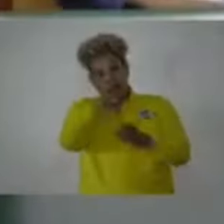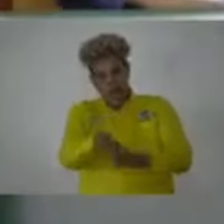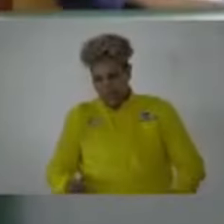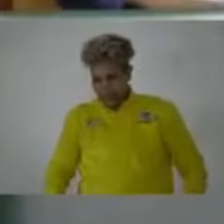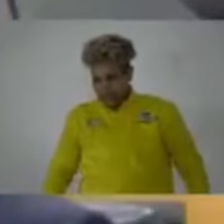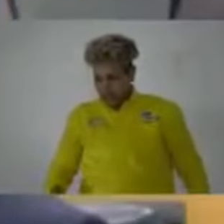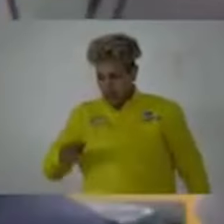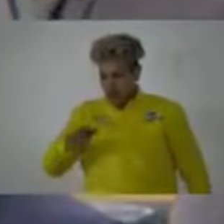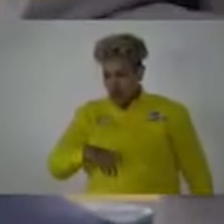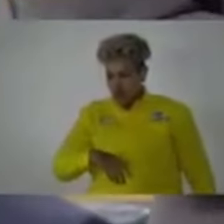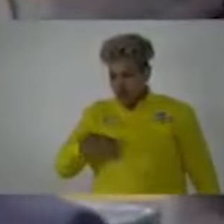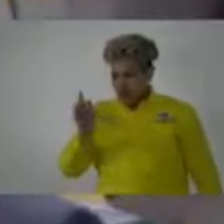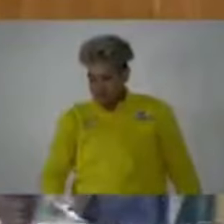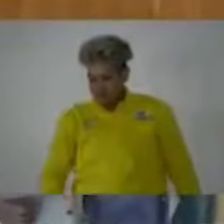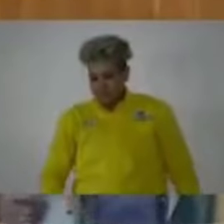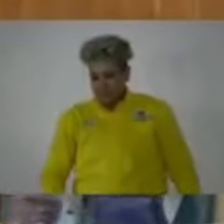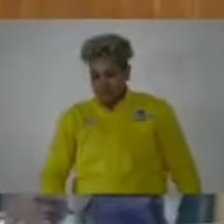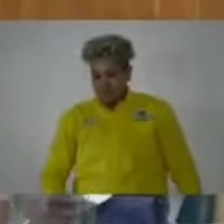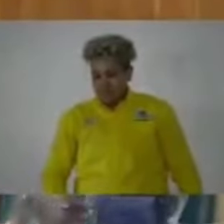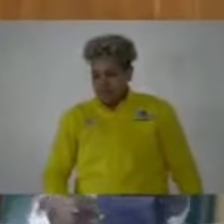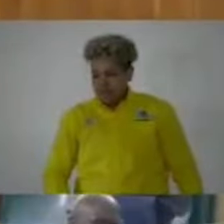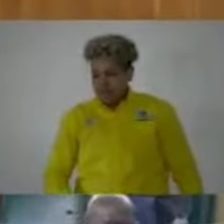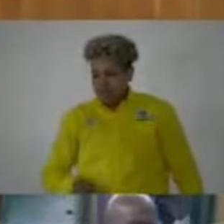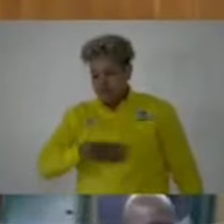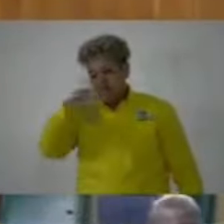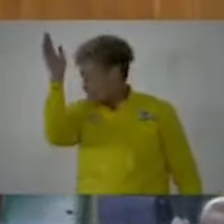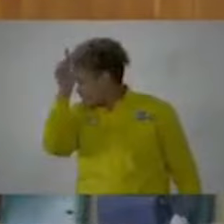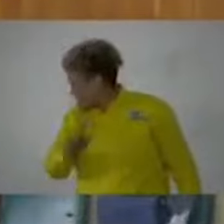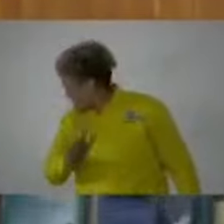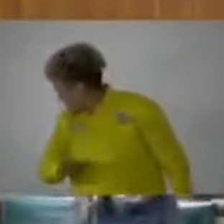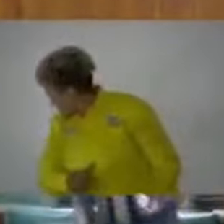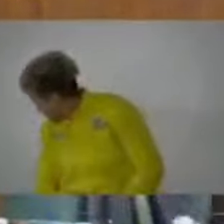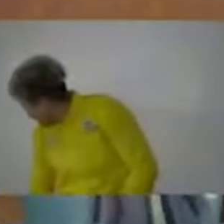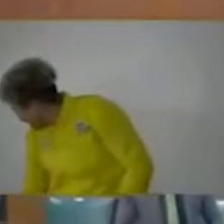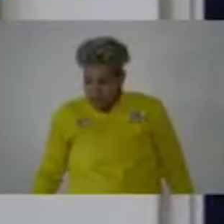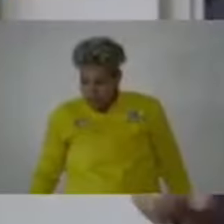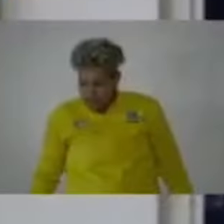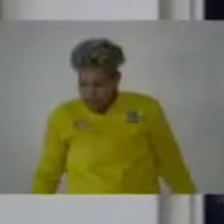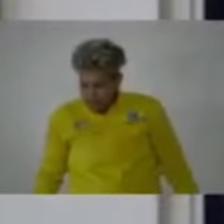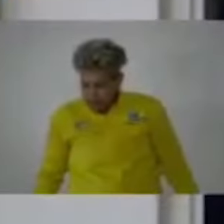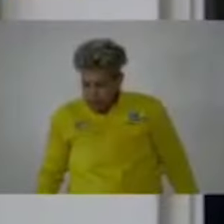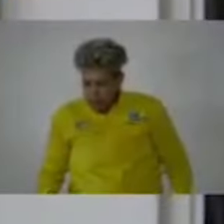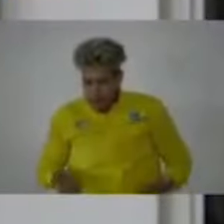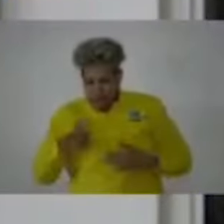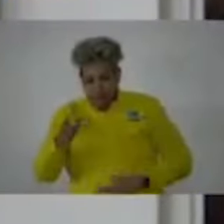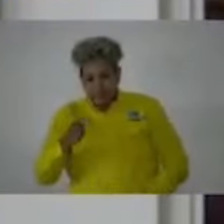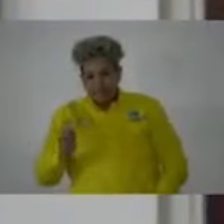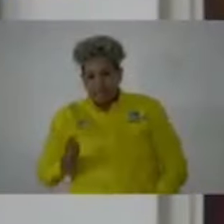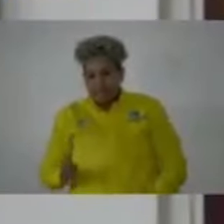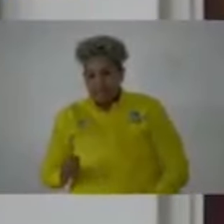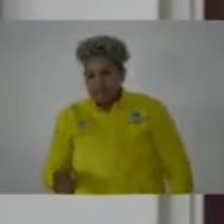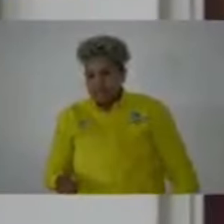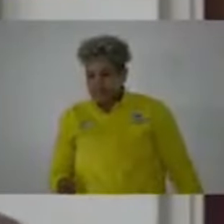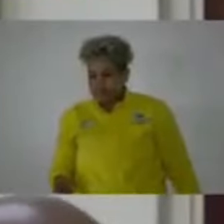as a concerning display of temper. Former House Speaker Lloyd B. Smith says, though the opposition leader may have been indelicate in his